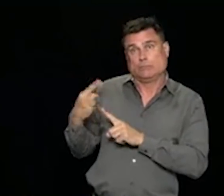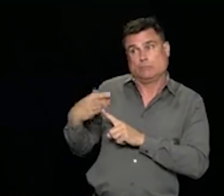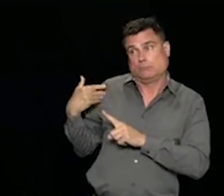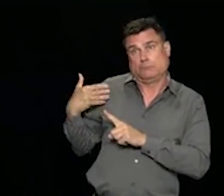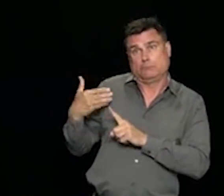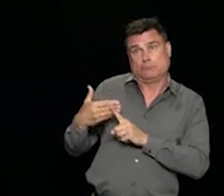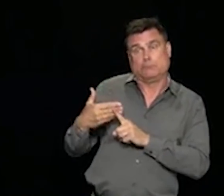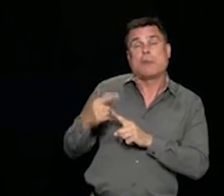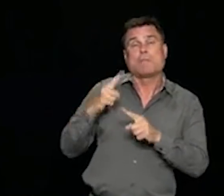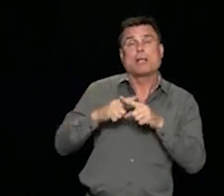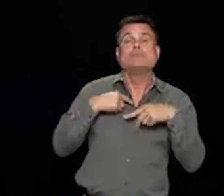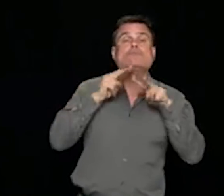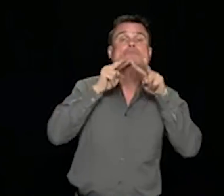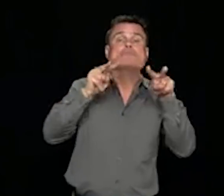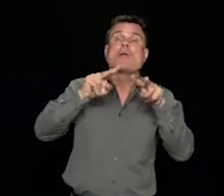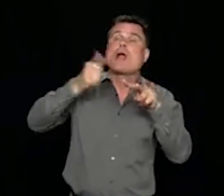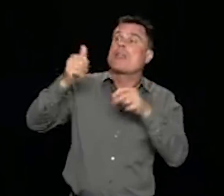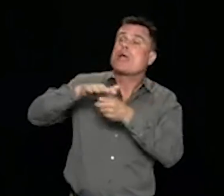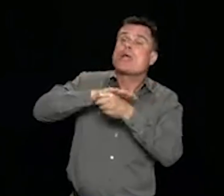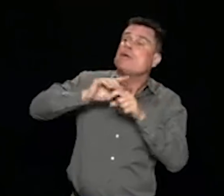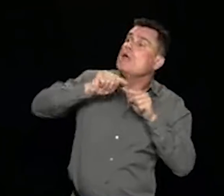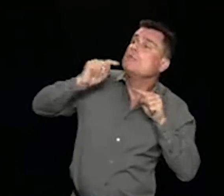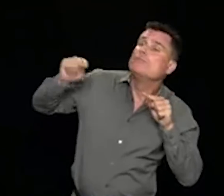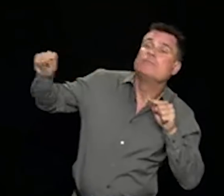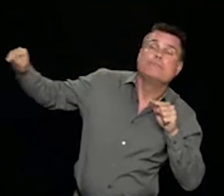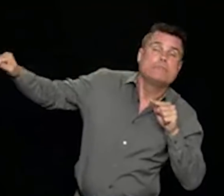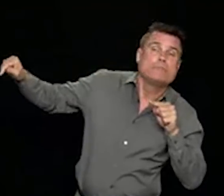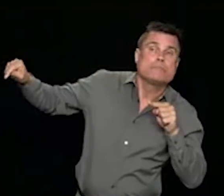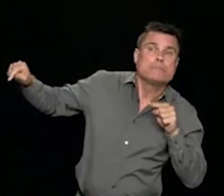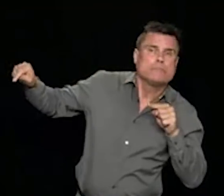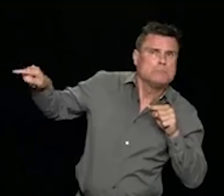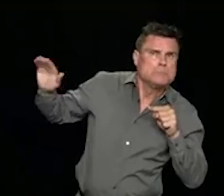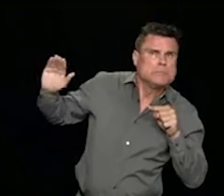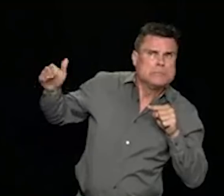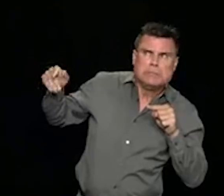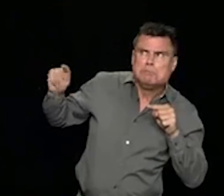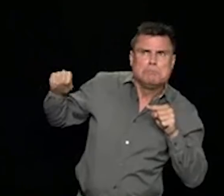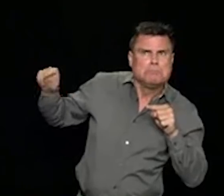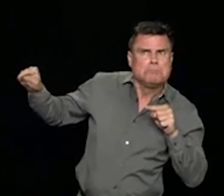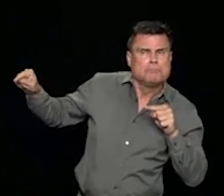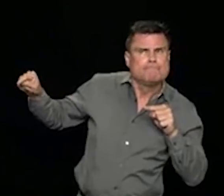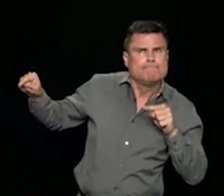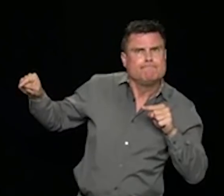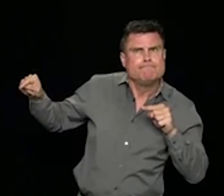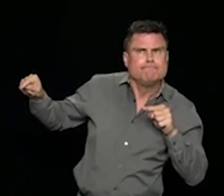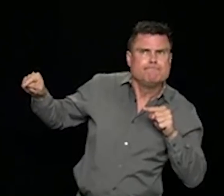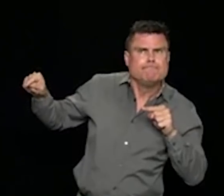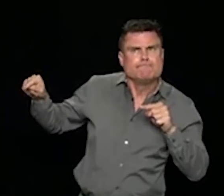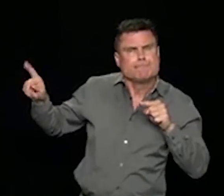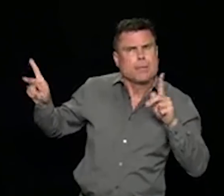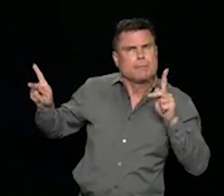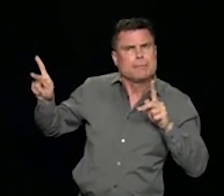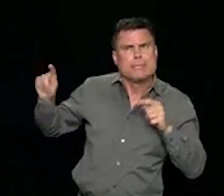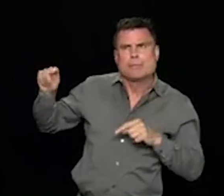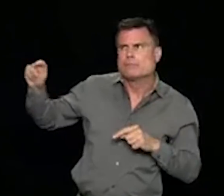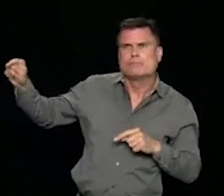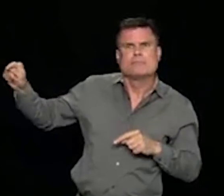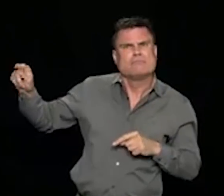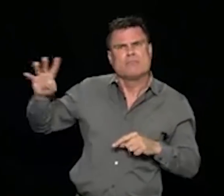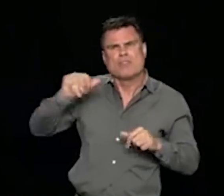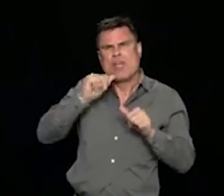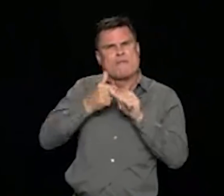other jurisdictions where efforts to stop the spread appear to have paused in some places, where the sacrifices made to keep people